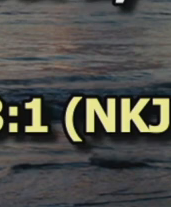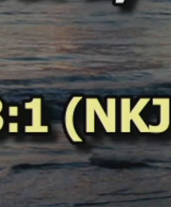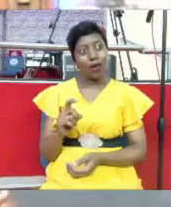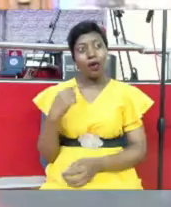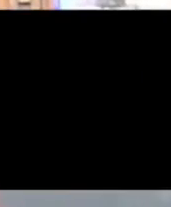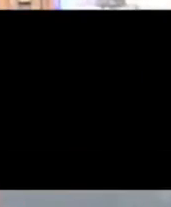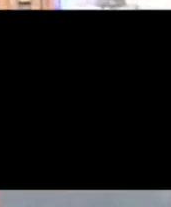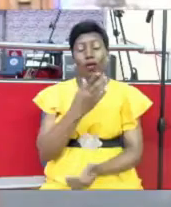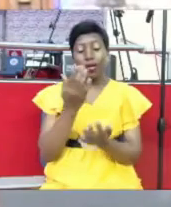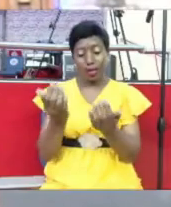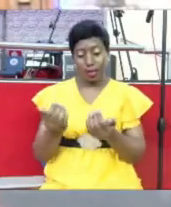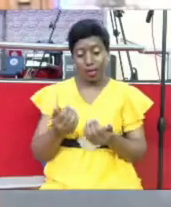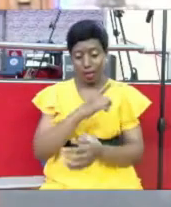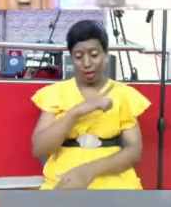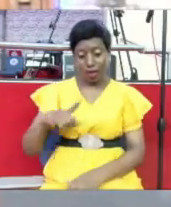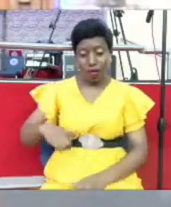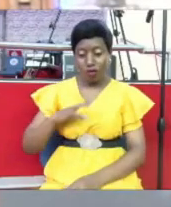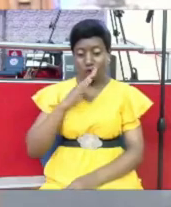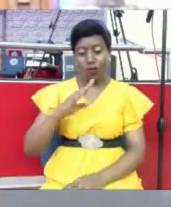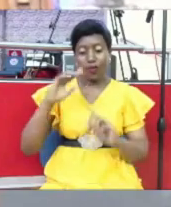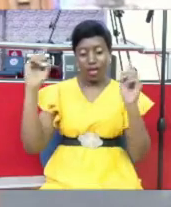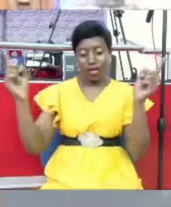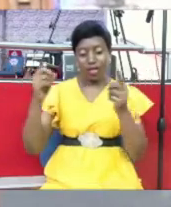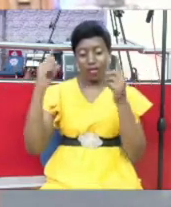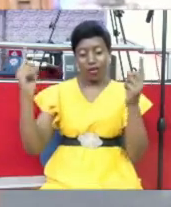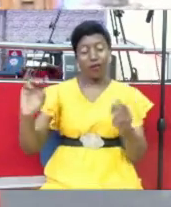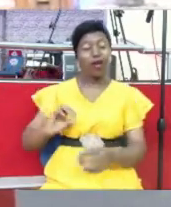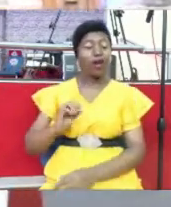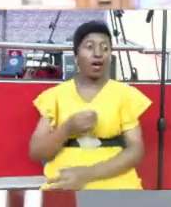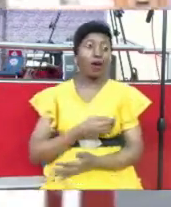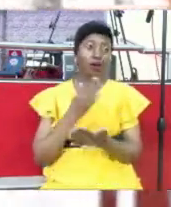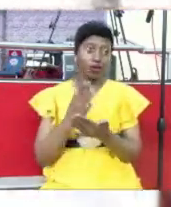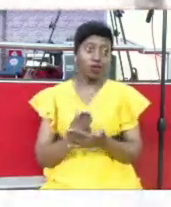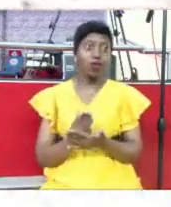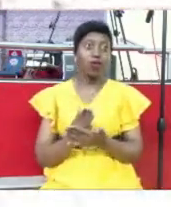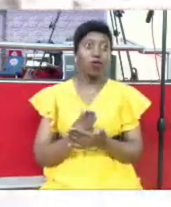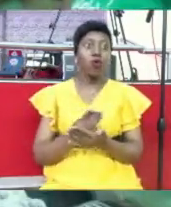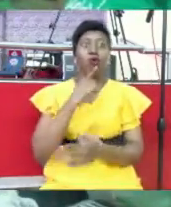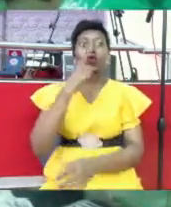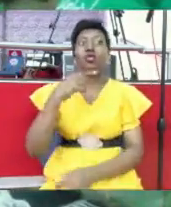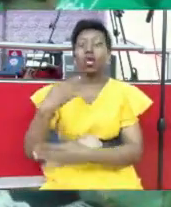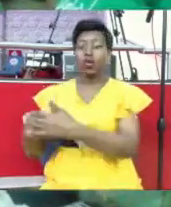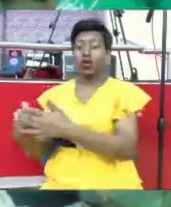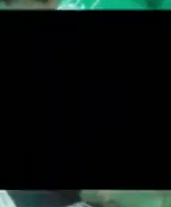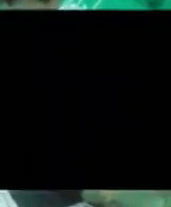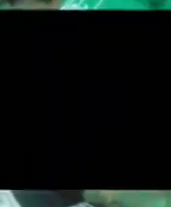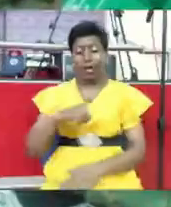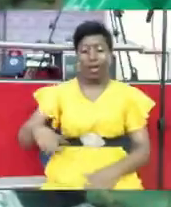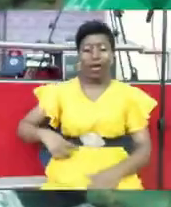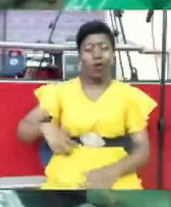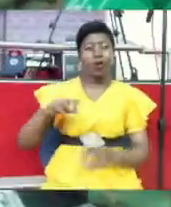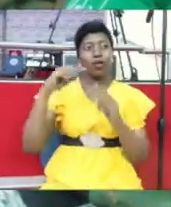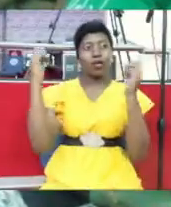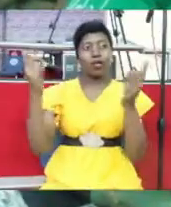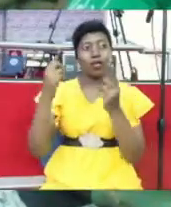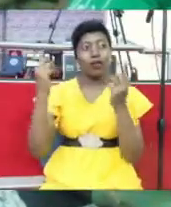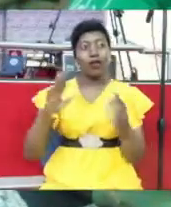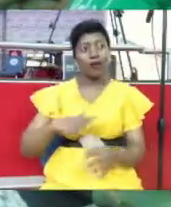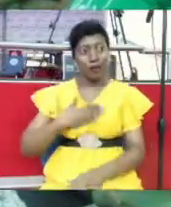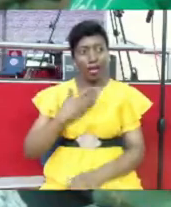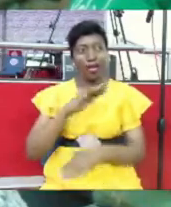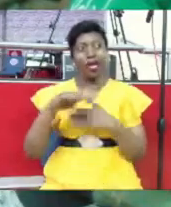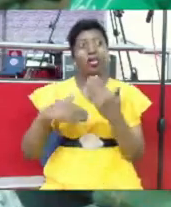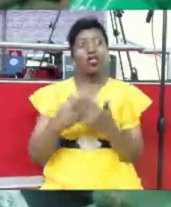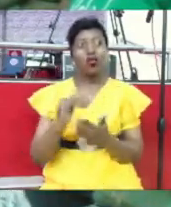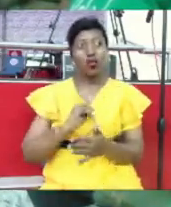akue mlinzi wetu. And so turn to your neighbor and tell them, the Lord is my shepherd. Mbe Bwana ndiye mchungaji wangu. And that's all I want. Na ndio kila